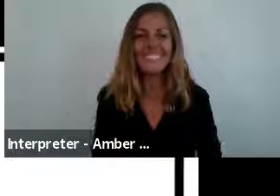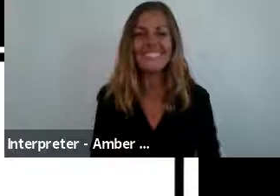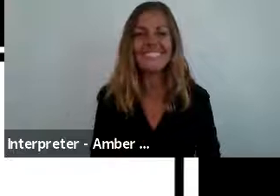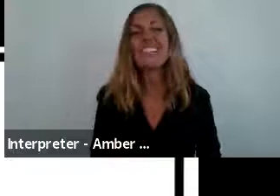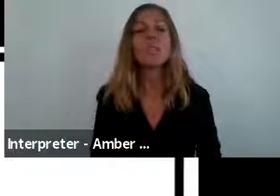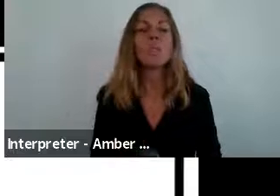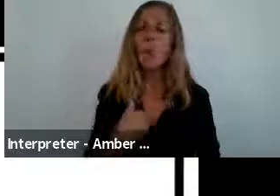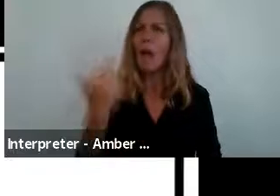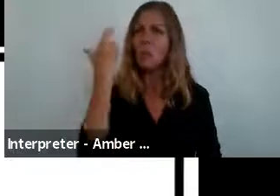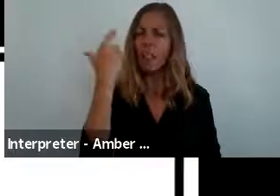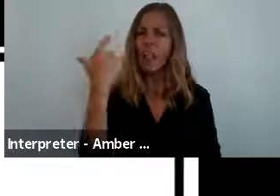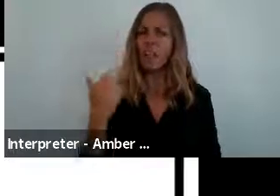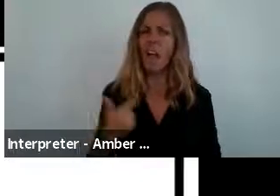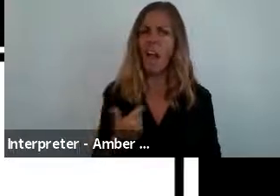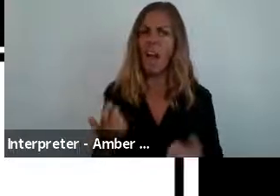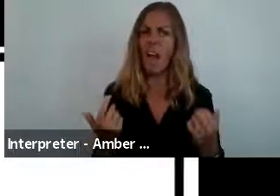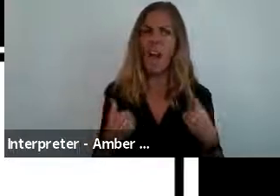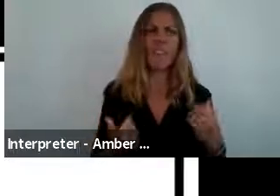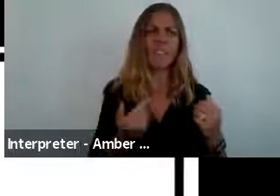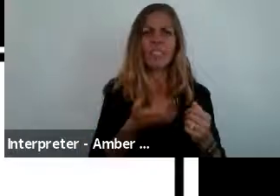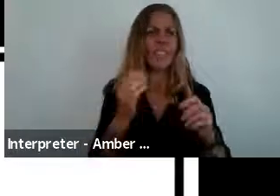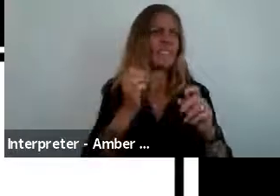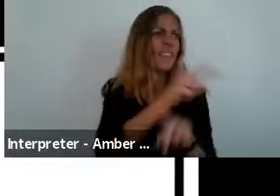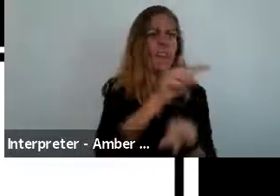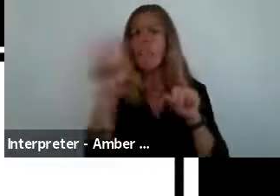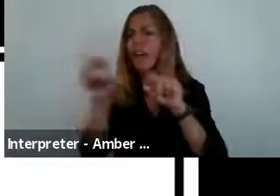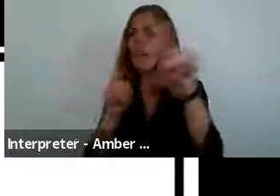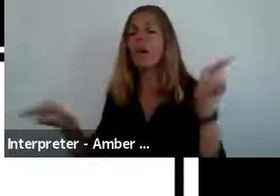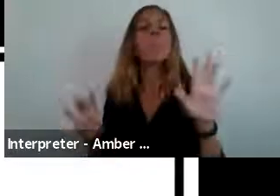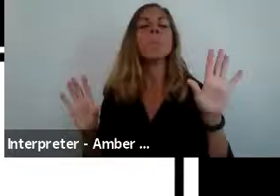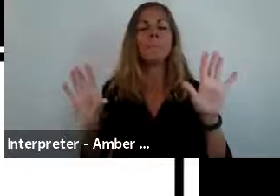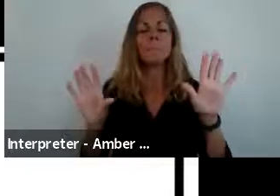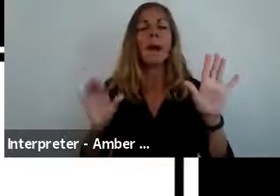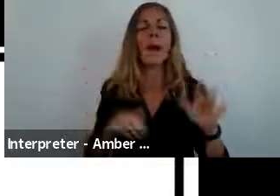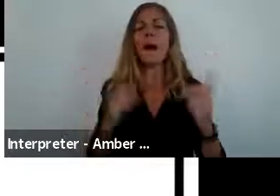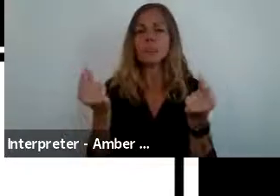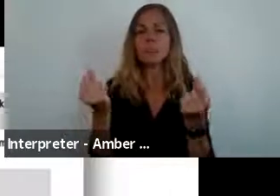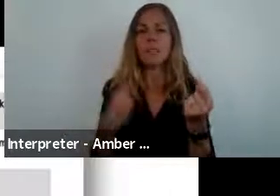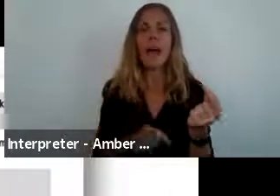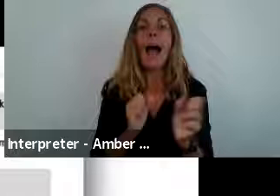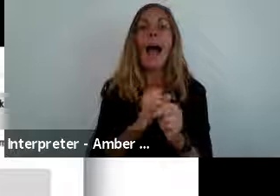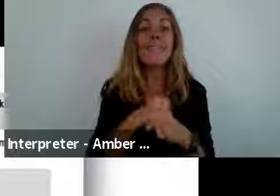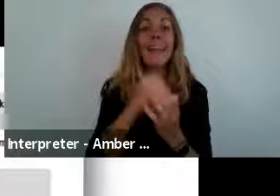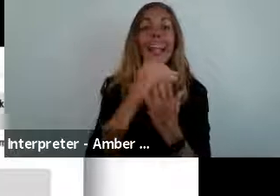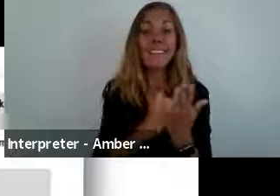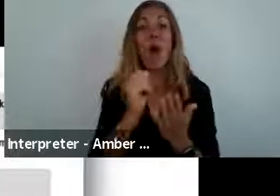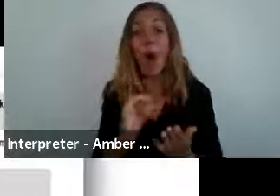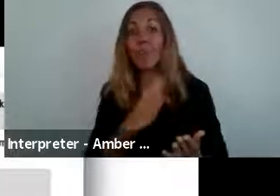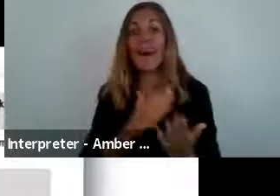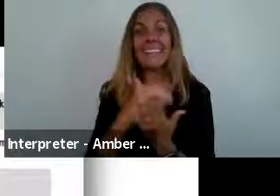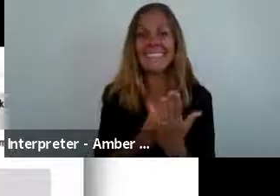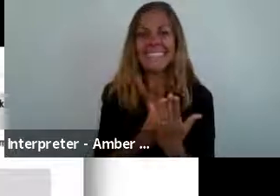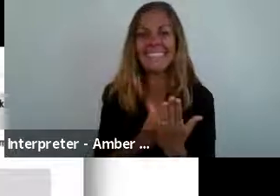I had stuff kind of all over the place. So I ended up making a list of my lists. And that's what